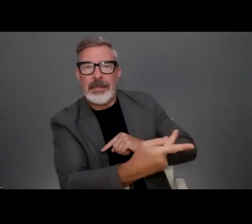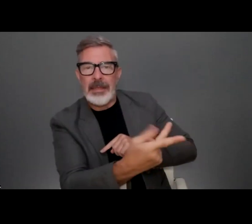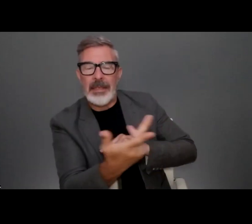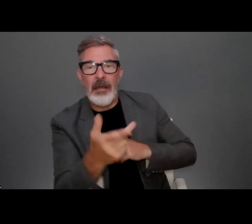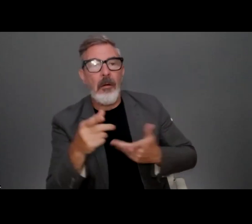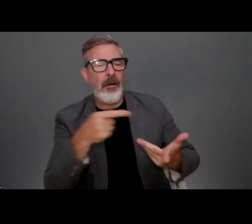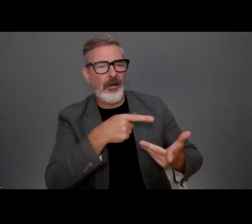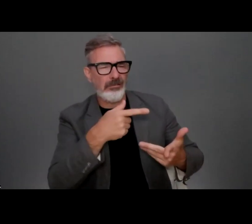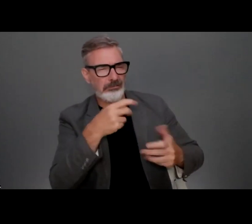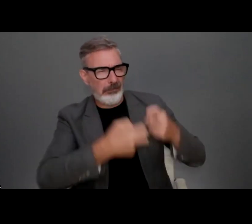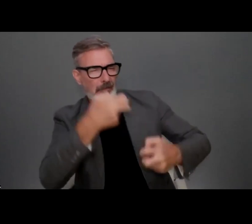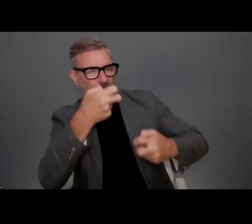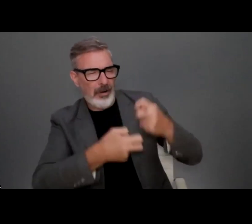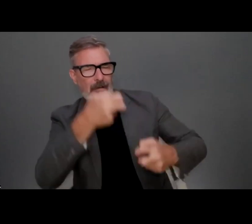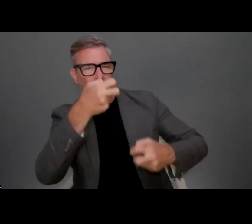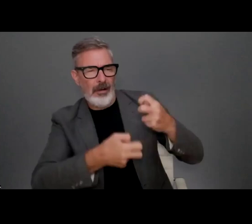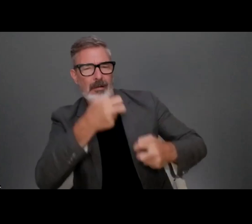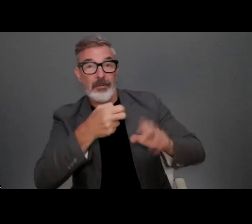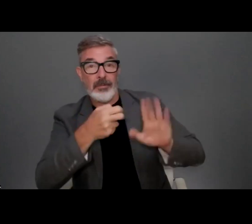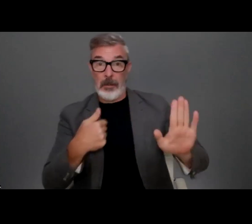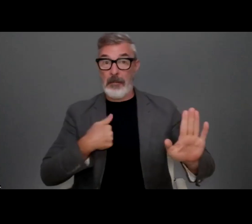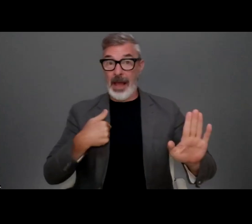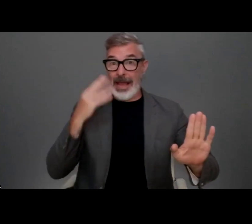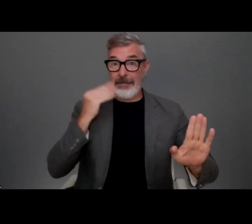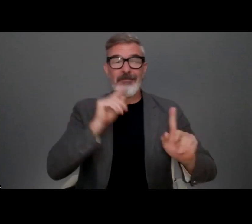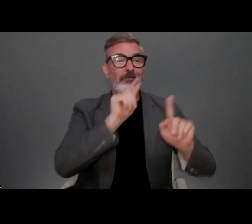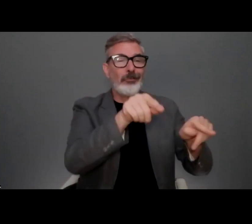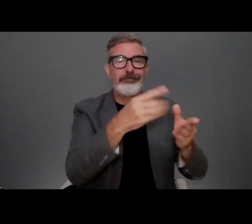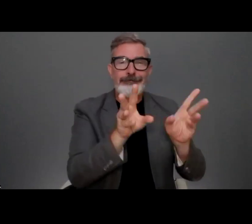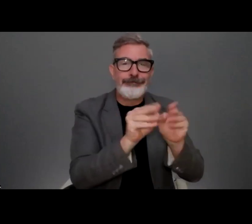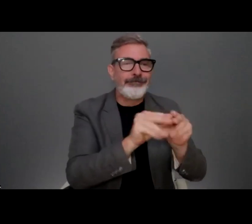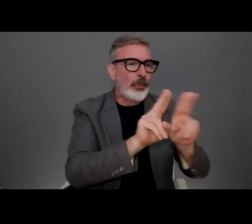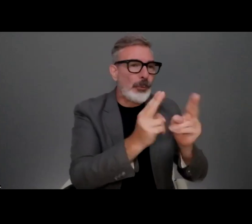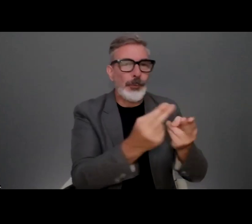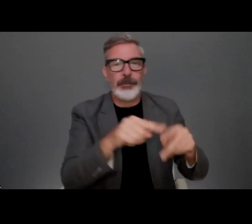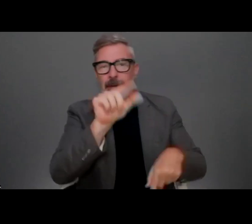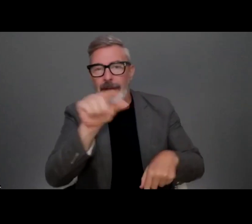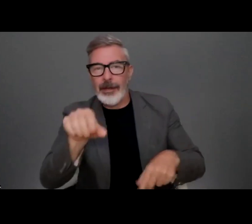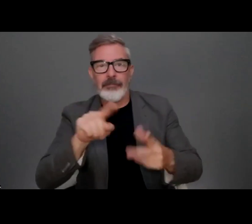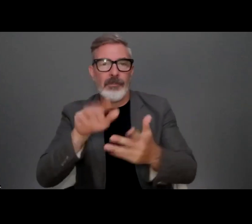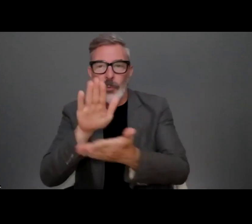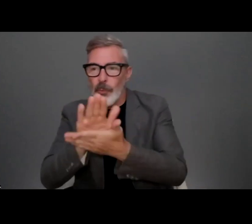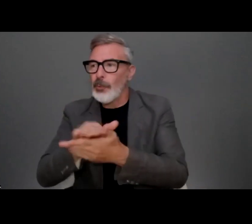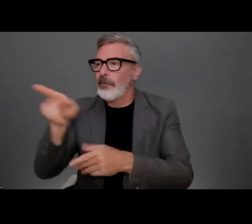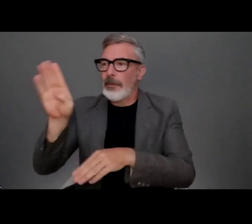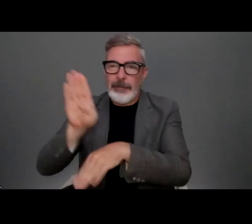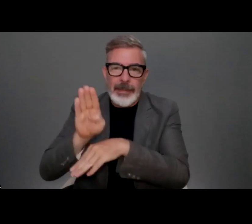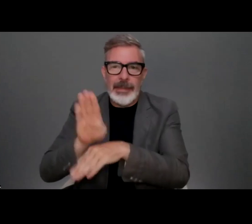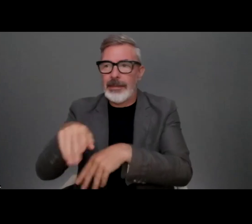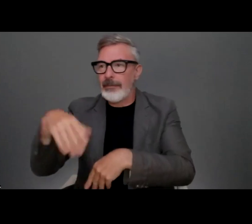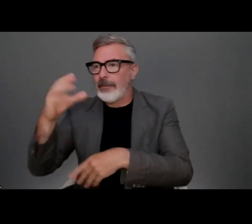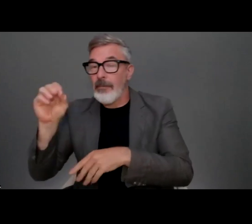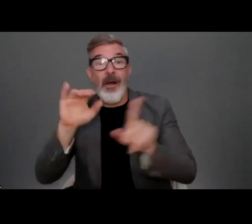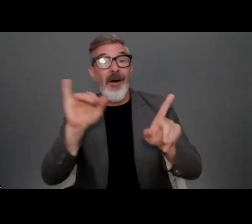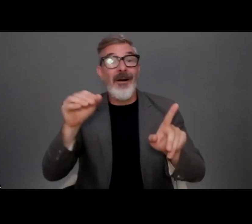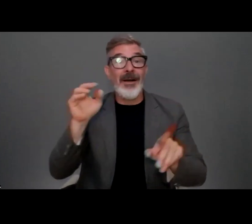with employers and unions in schools and government, and also from the Harvard Business Review